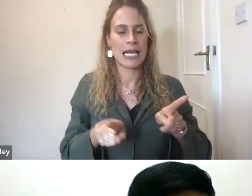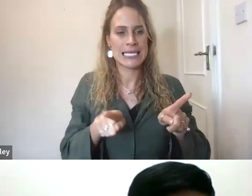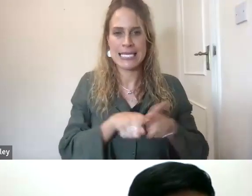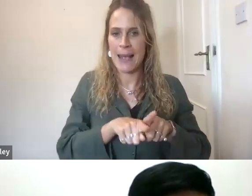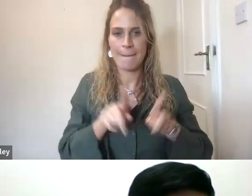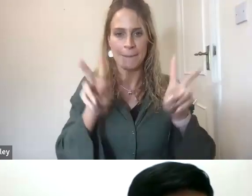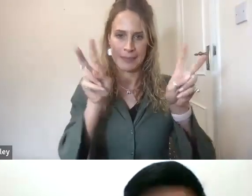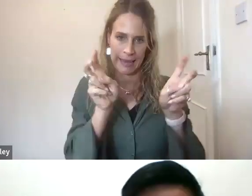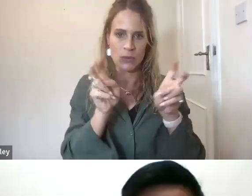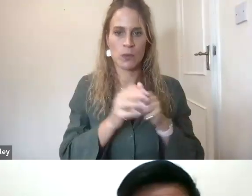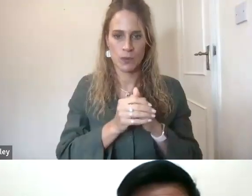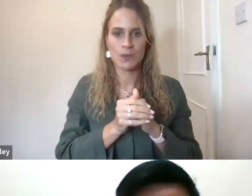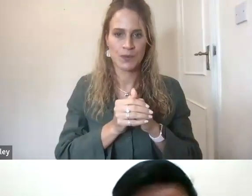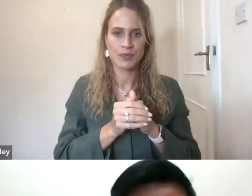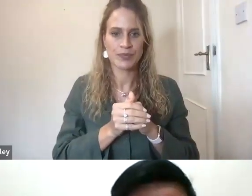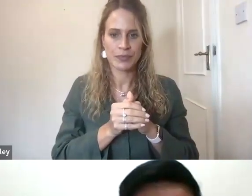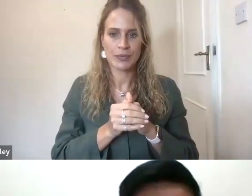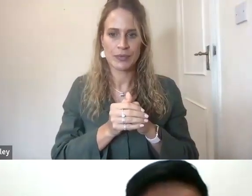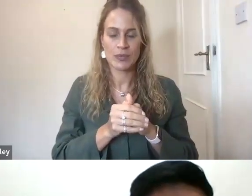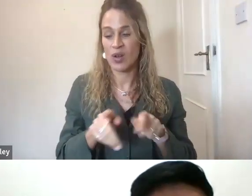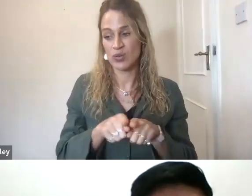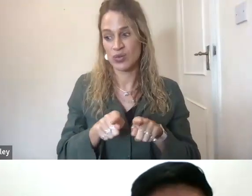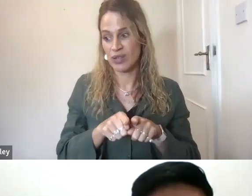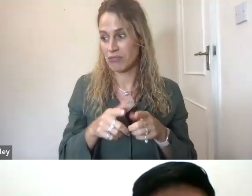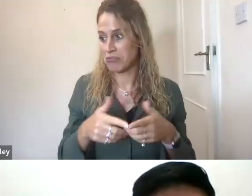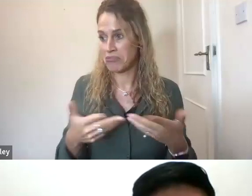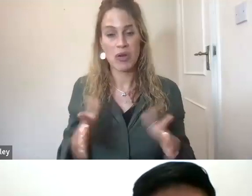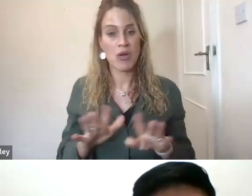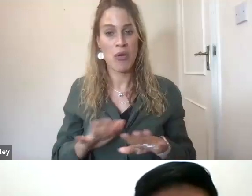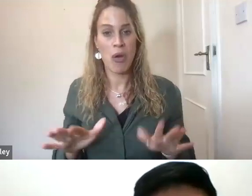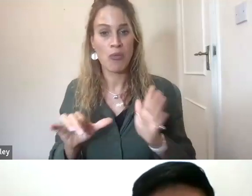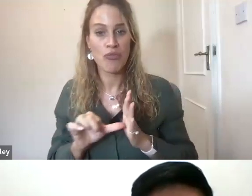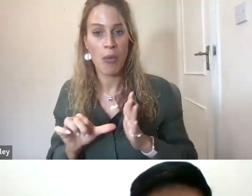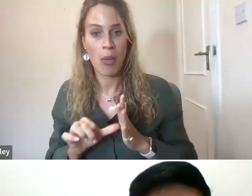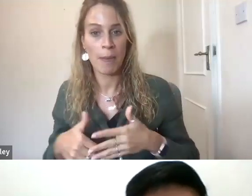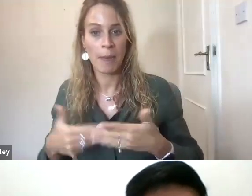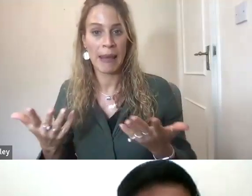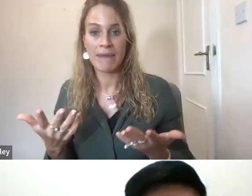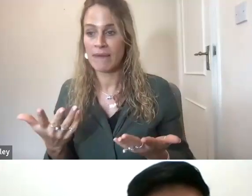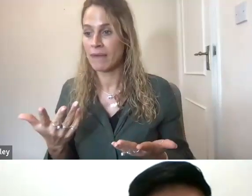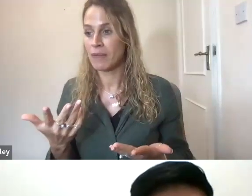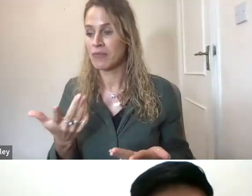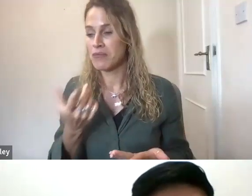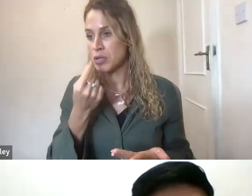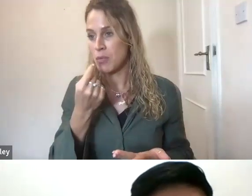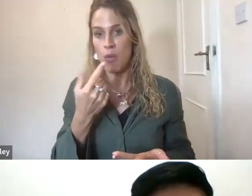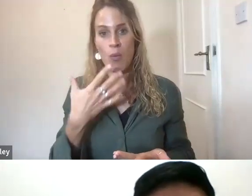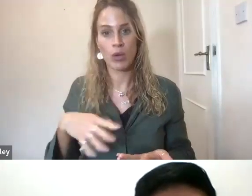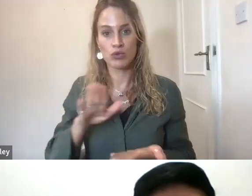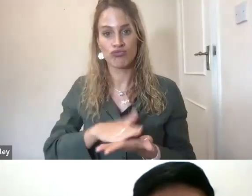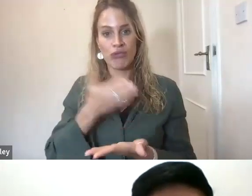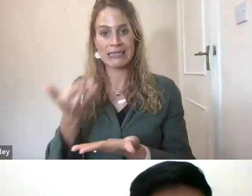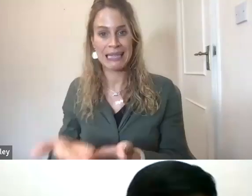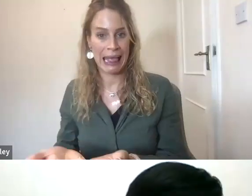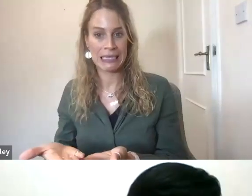But yeah, I also don't have issues if if there are liberties taken, because honestly that's also like part